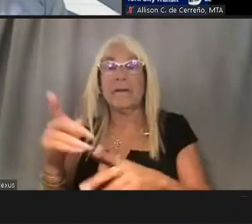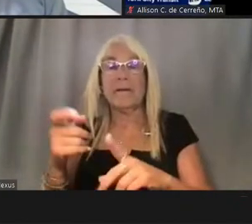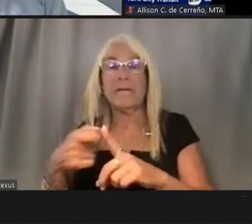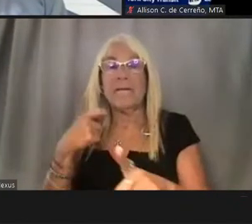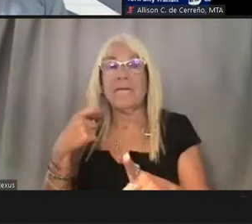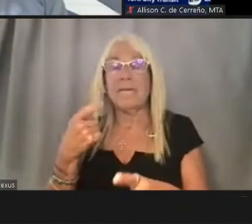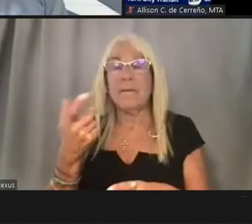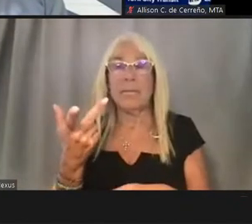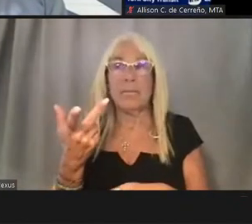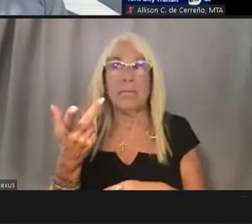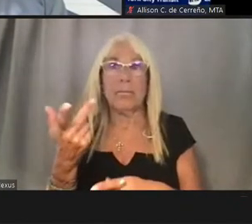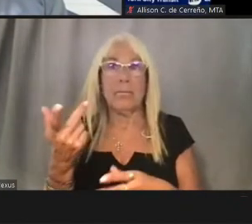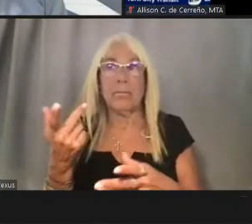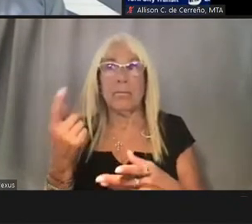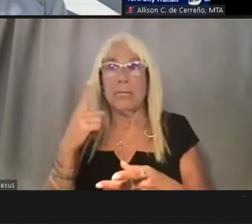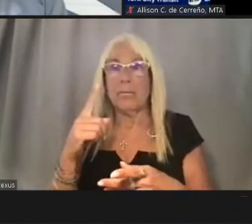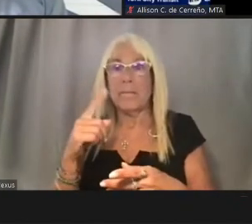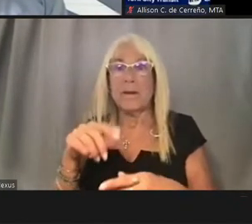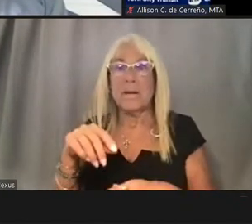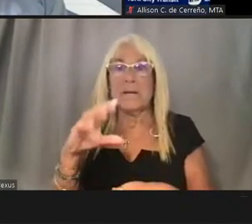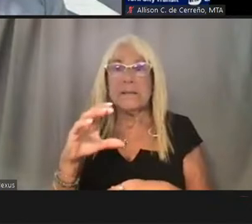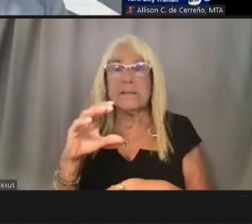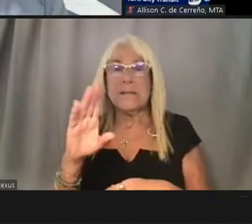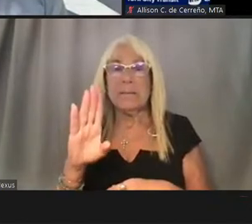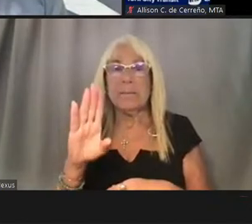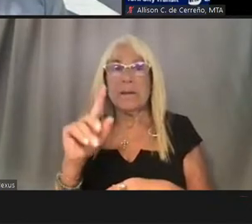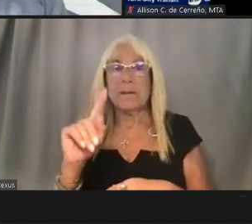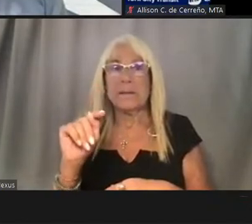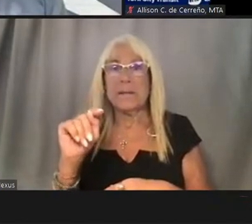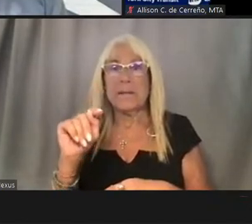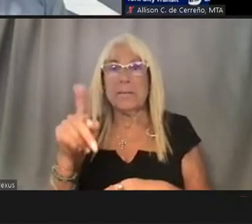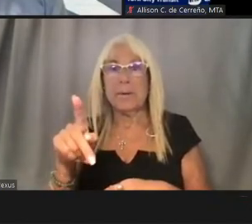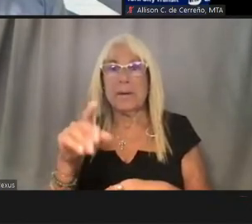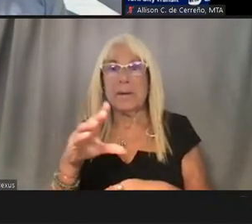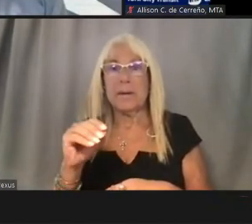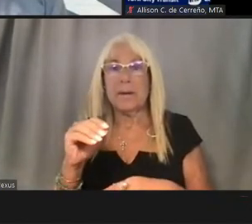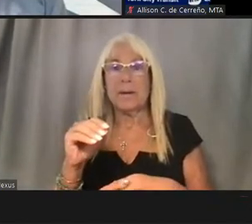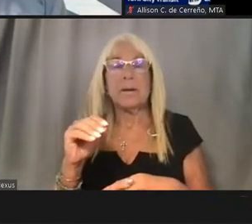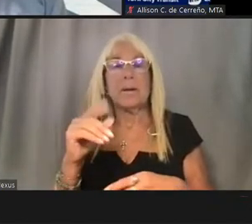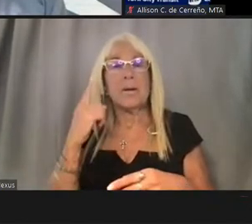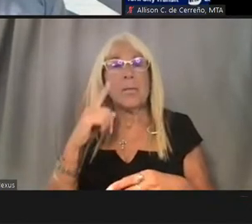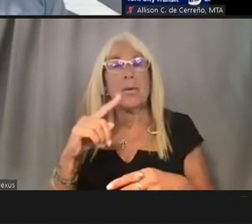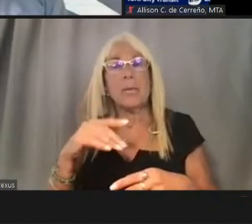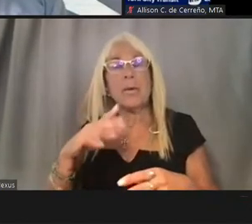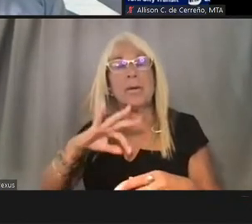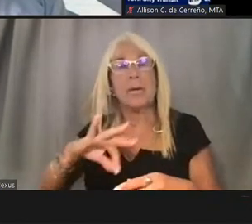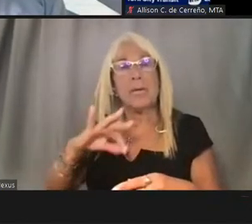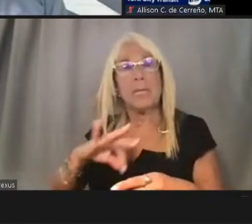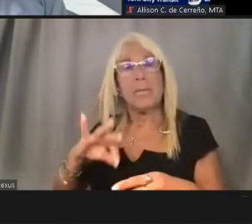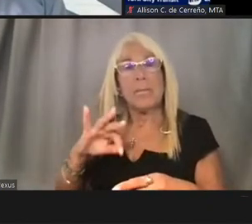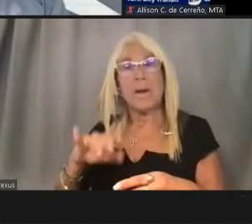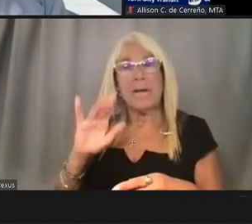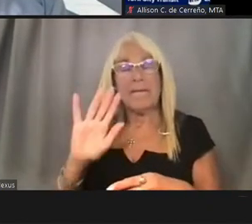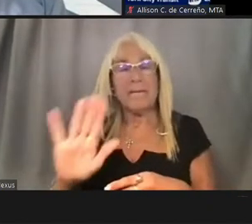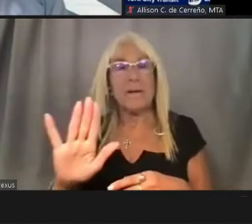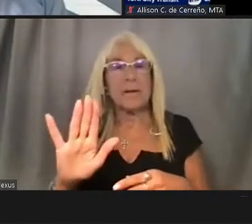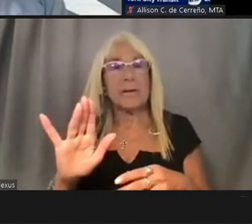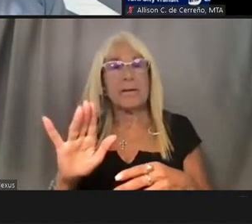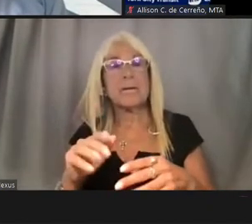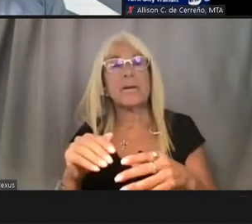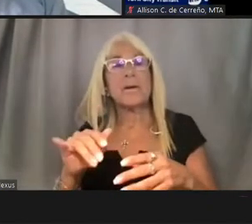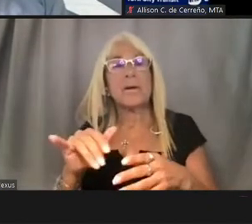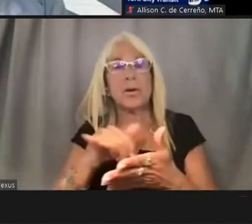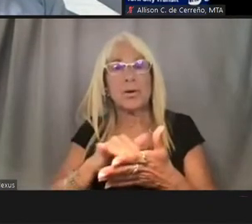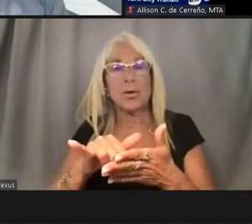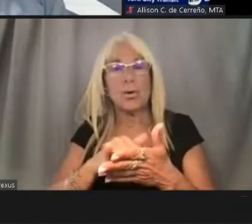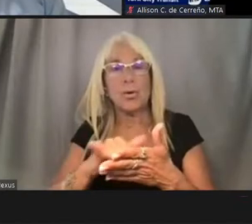be entered his testimony the cbdtp better known as congestion pricing will be a benefit to the greater New York City metropolitan area the overall impact of